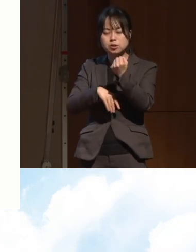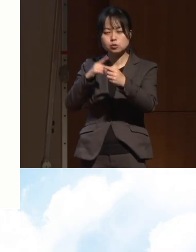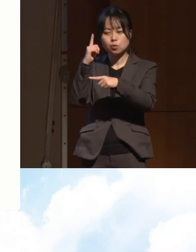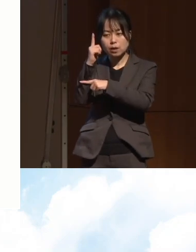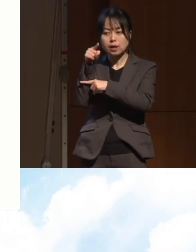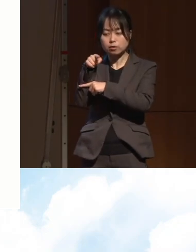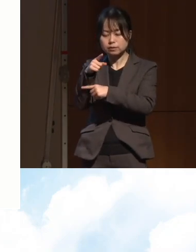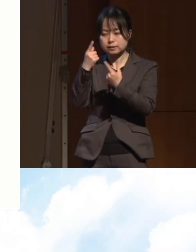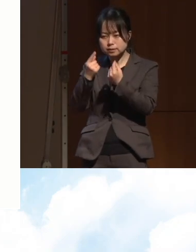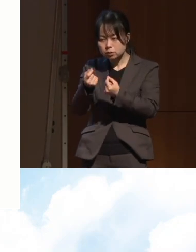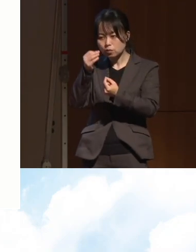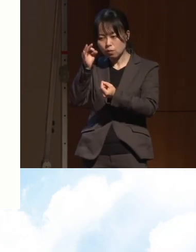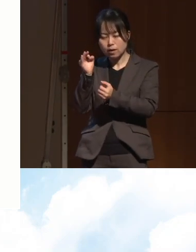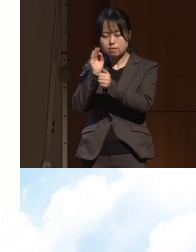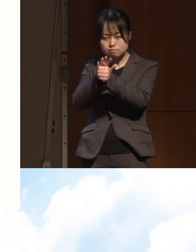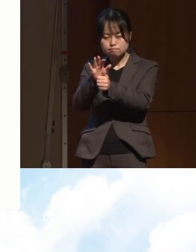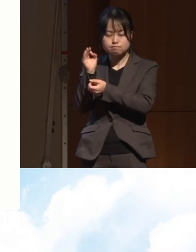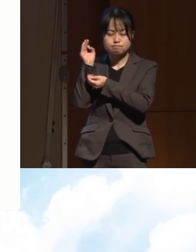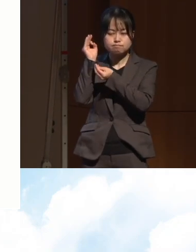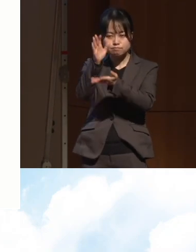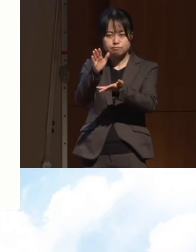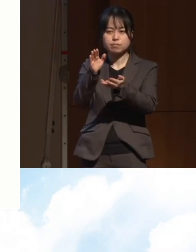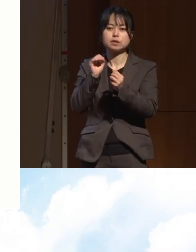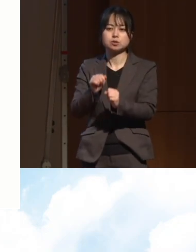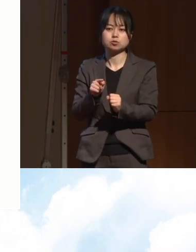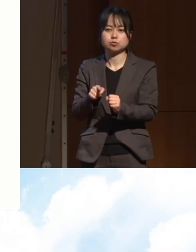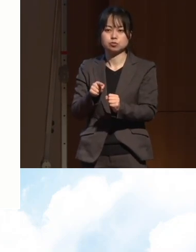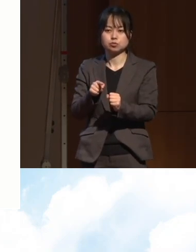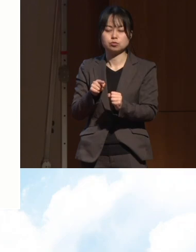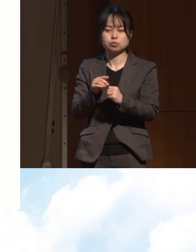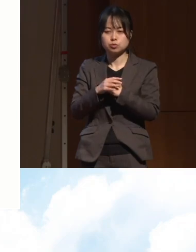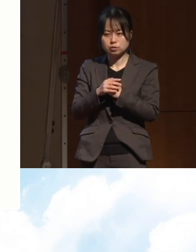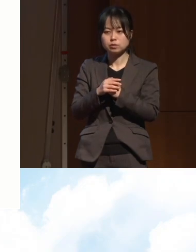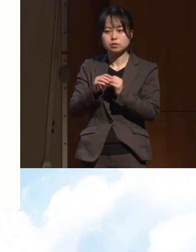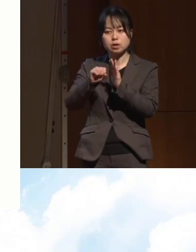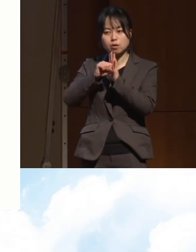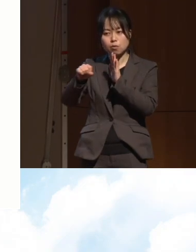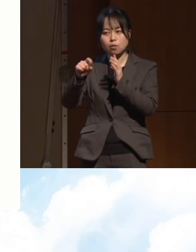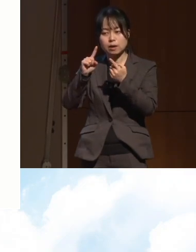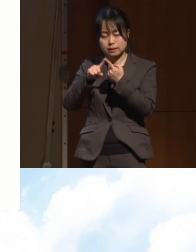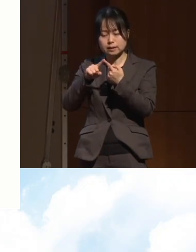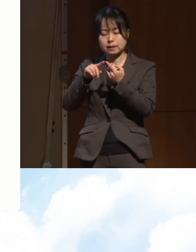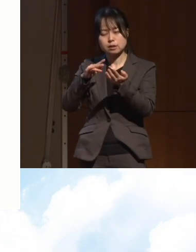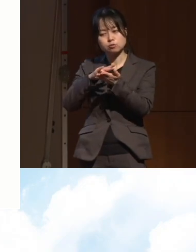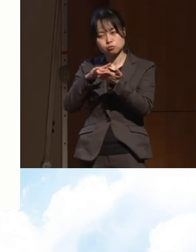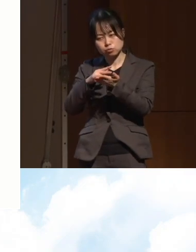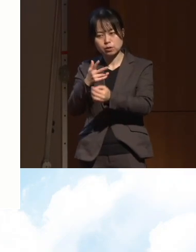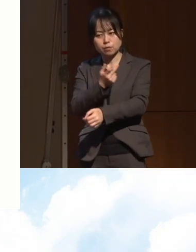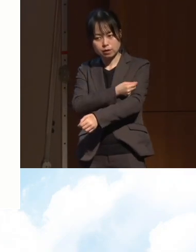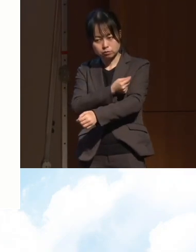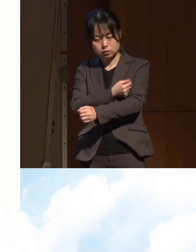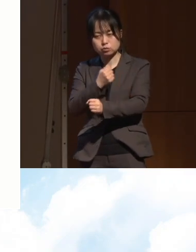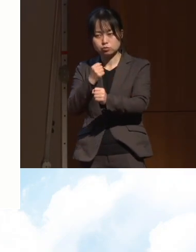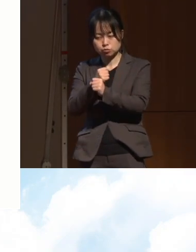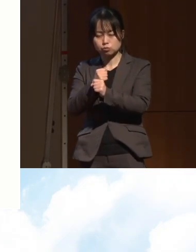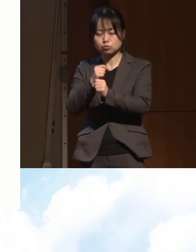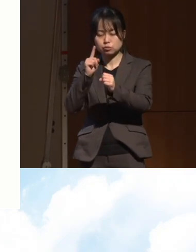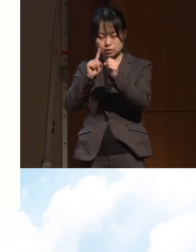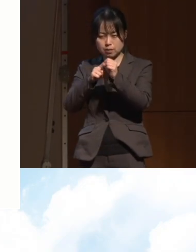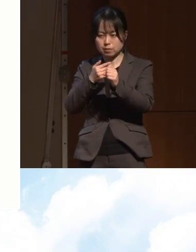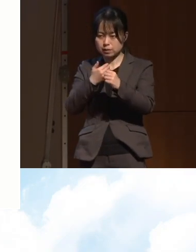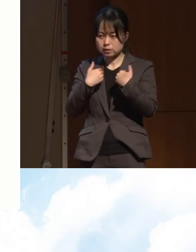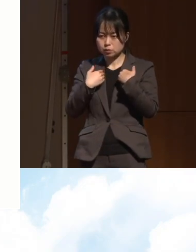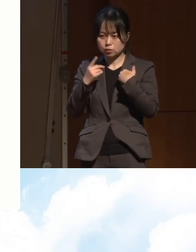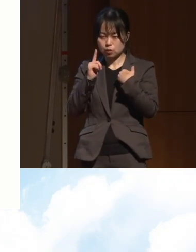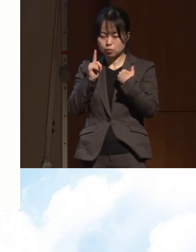what will be required to create effective vaccines, is a focus on execution. An ability to stand